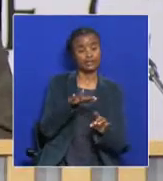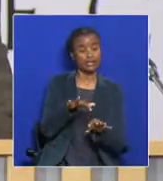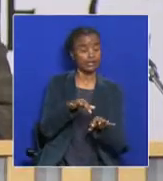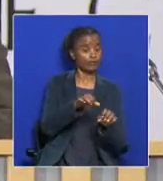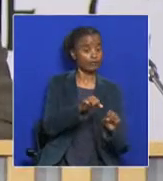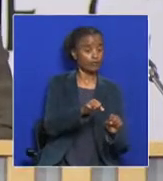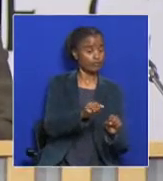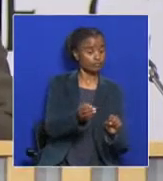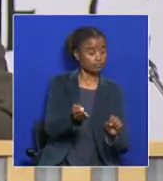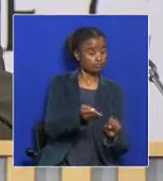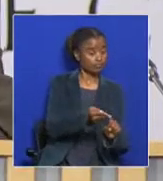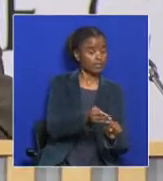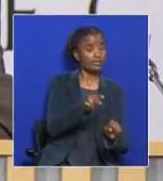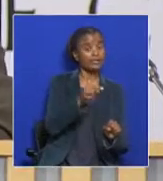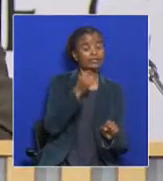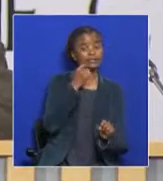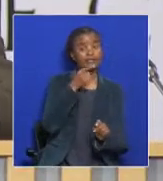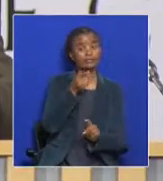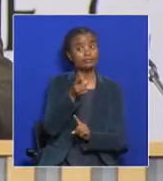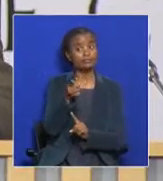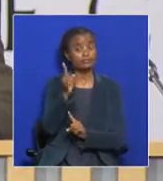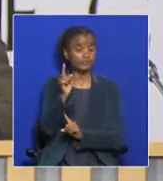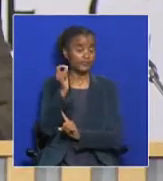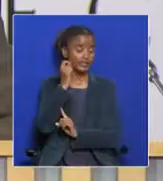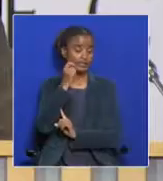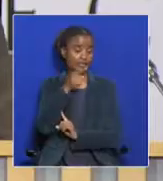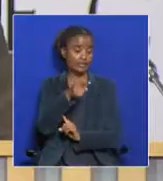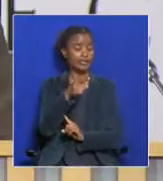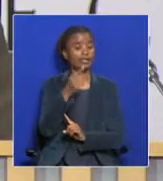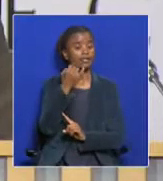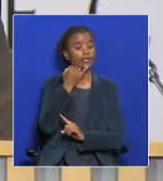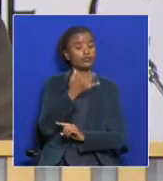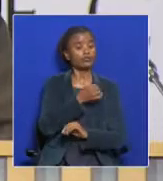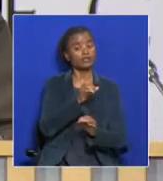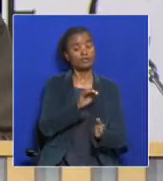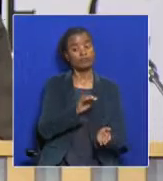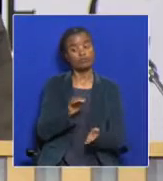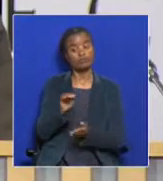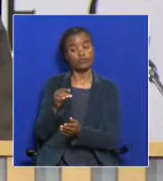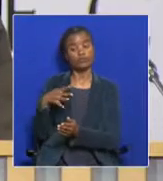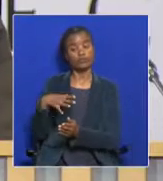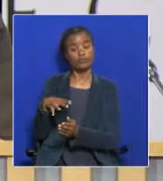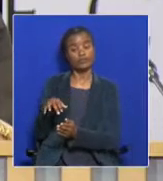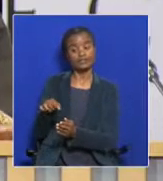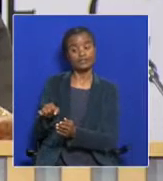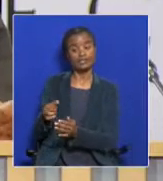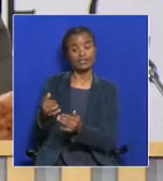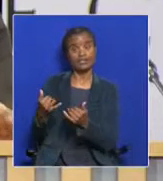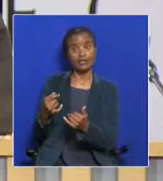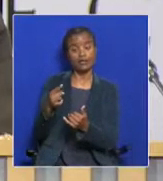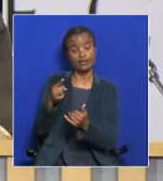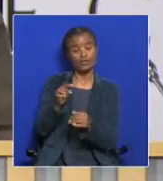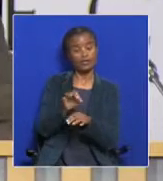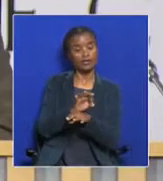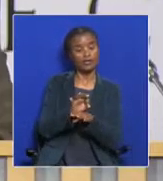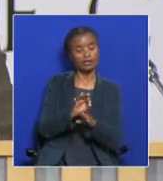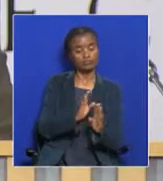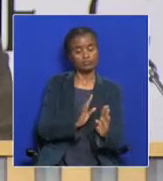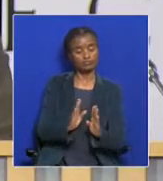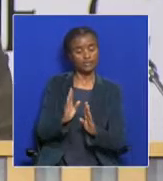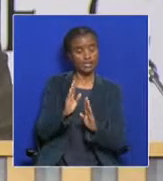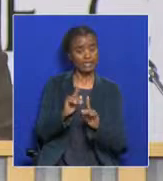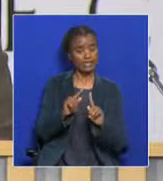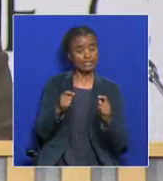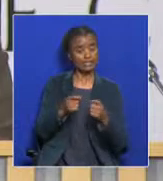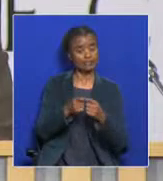instructed these drugs need to go to Port Shepstone. The brigadier has now arranged our tracking team to do an armed escort to Port